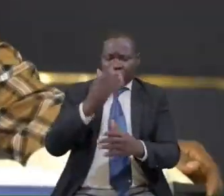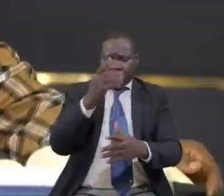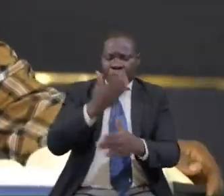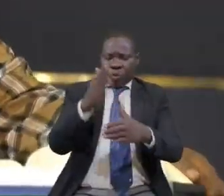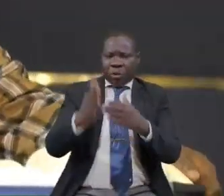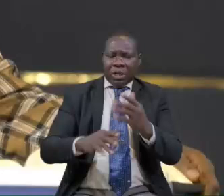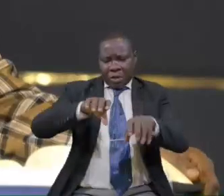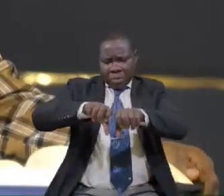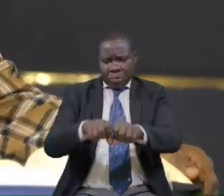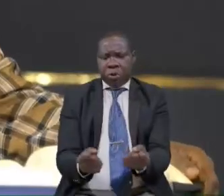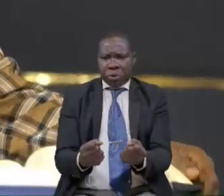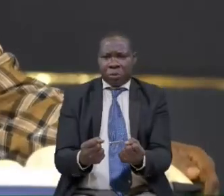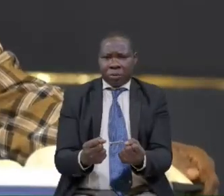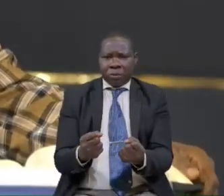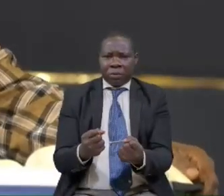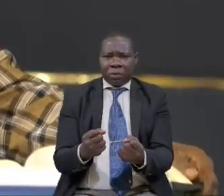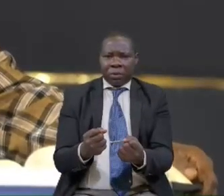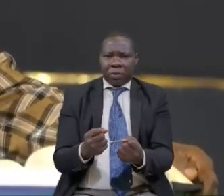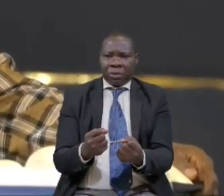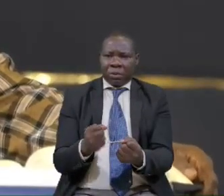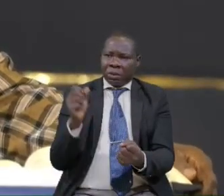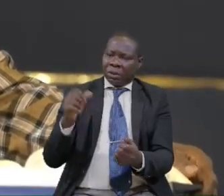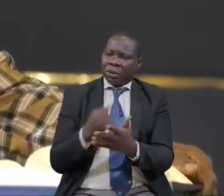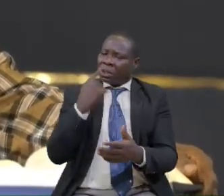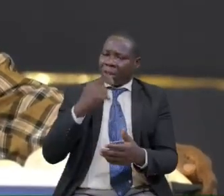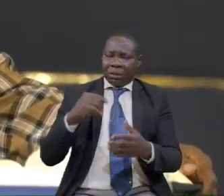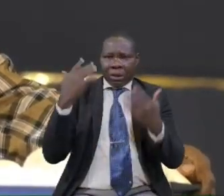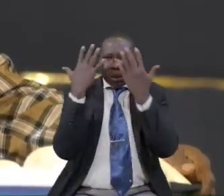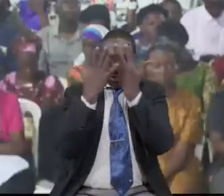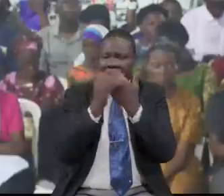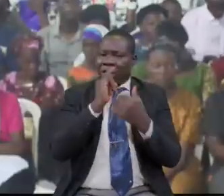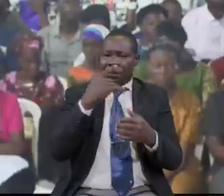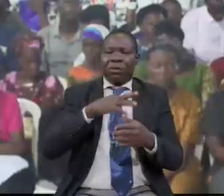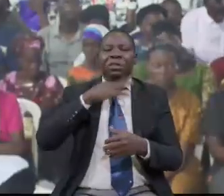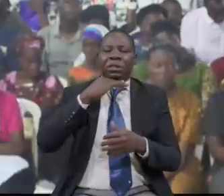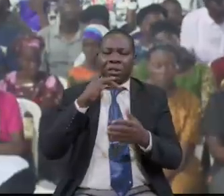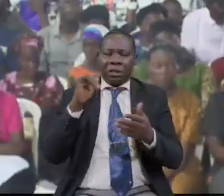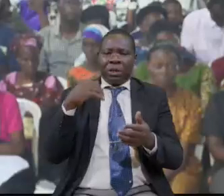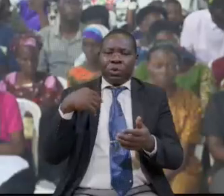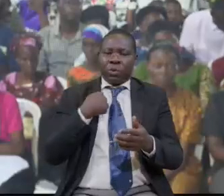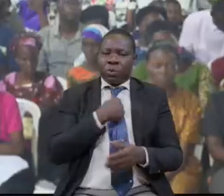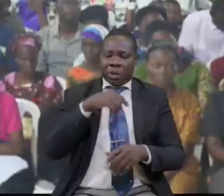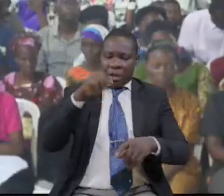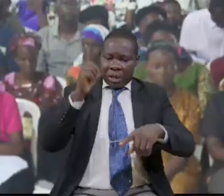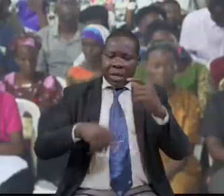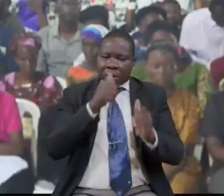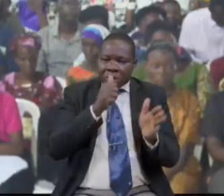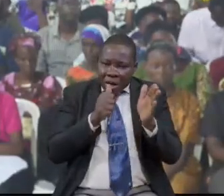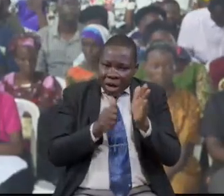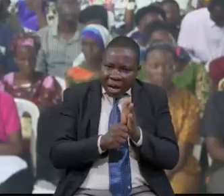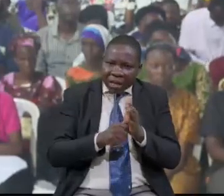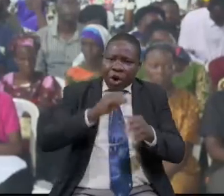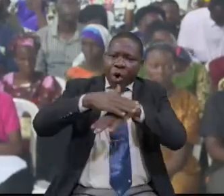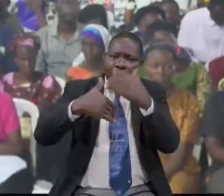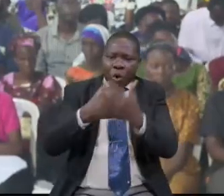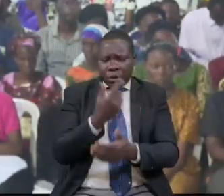says, dark is the stain we cannot hide. That is, all the things that have been in